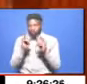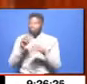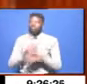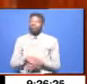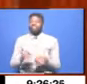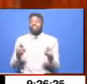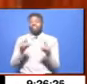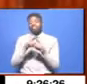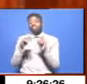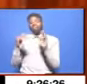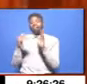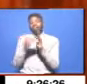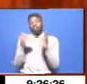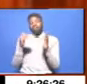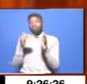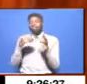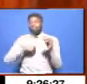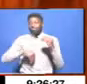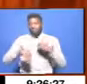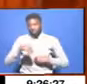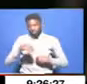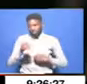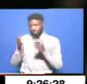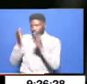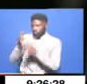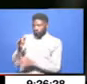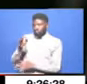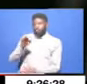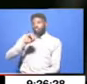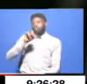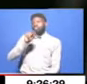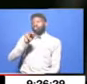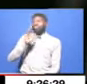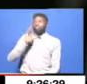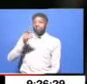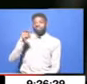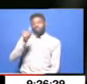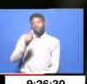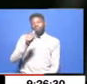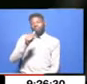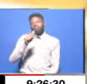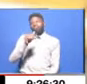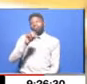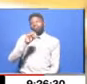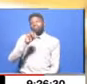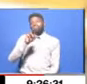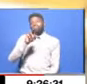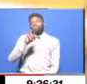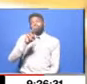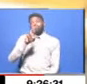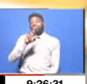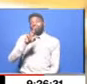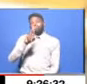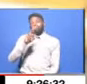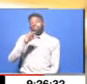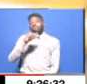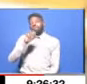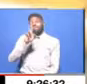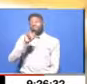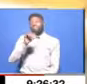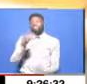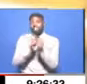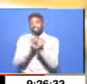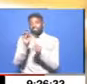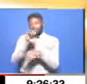John Githongo will now pay former Internal Security Minister Christopher Murungaru 10 million shillings after a three-judge